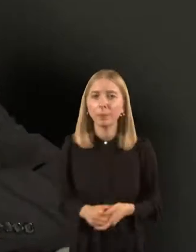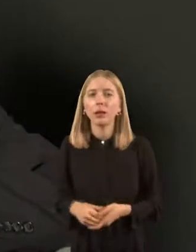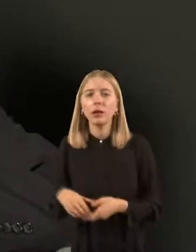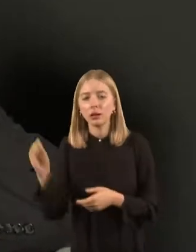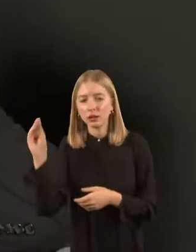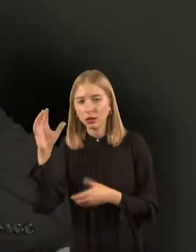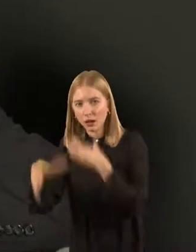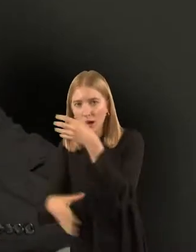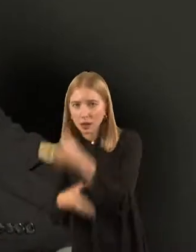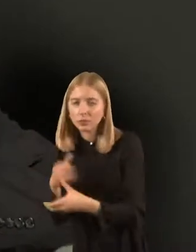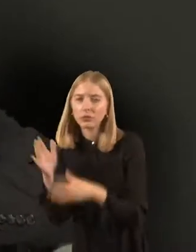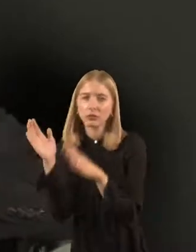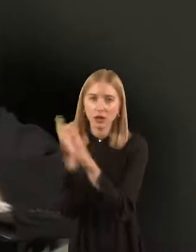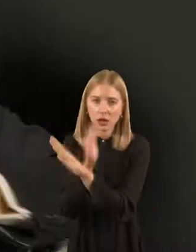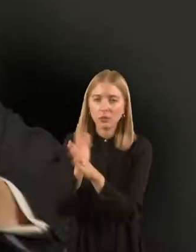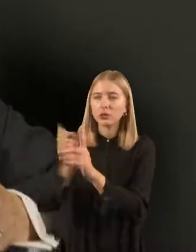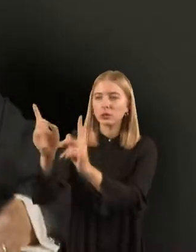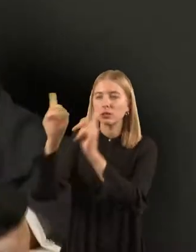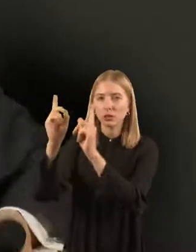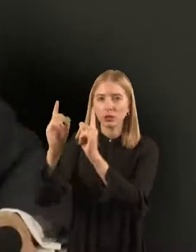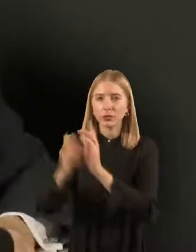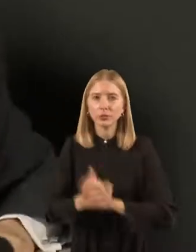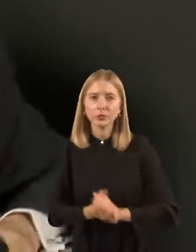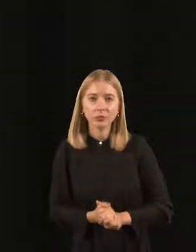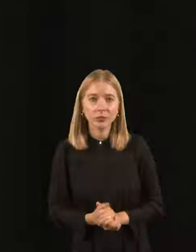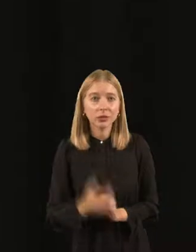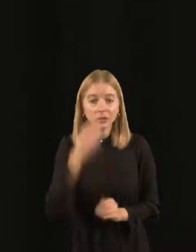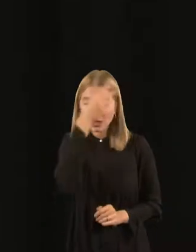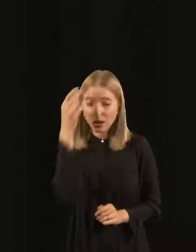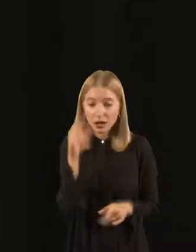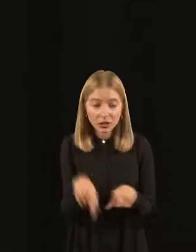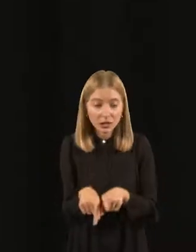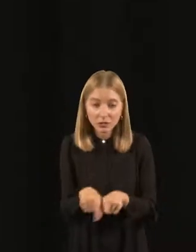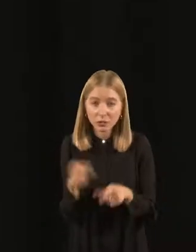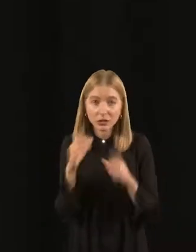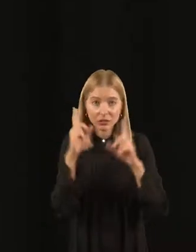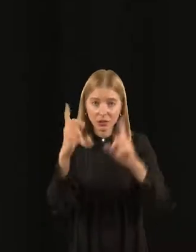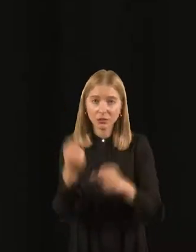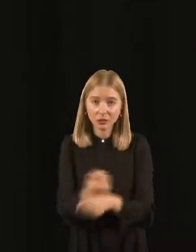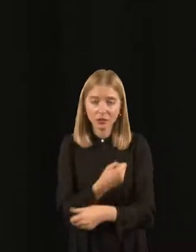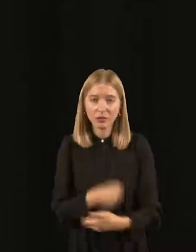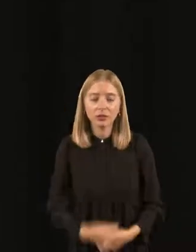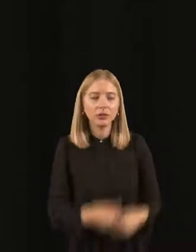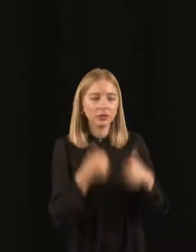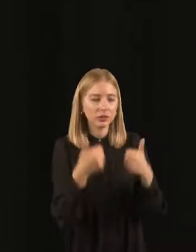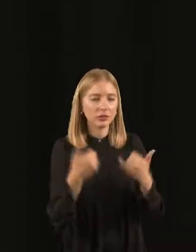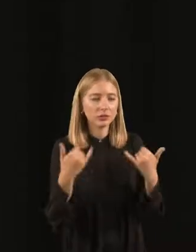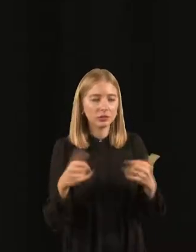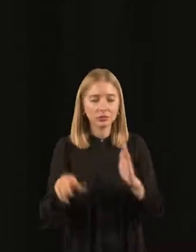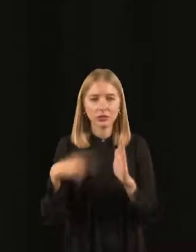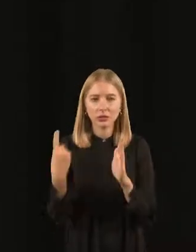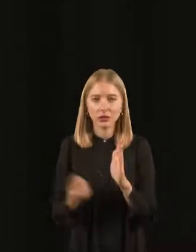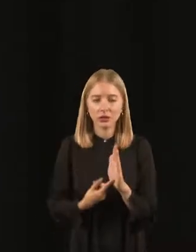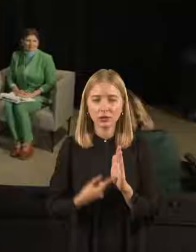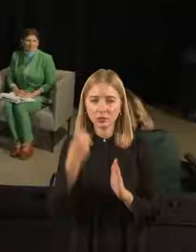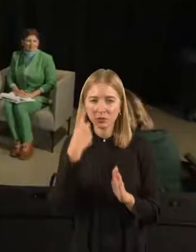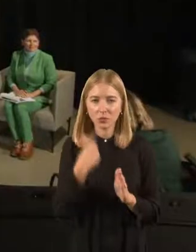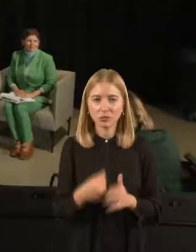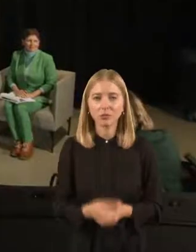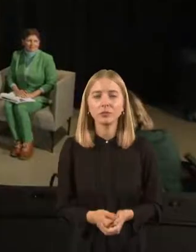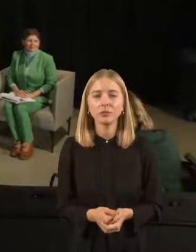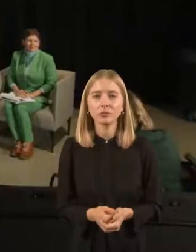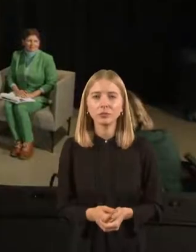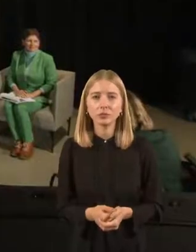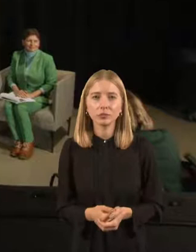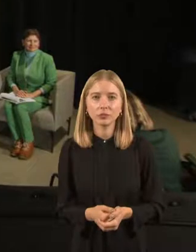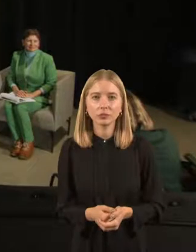in this case, in Lithuania. Thank you. Norėsiu sureaguoti, ne? Gerai, einam prie klausimų. Dar mačiau klausimas vienas. Would